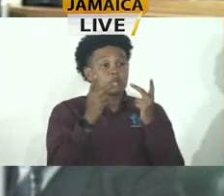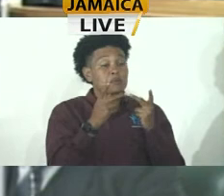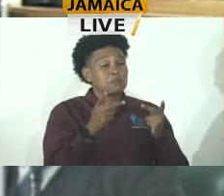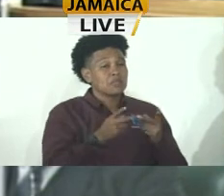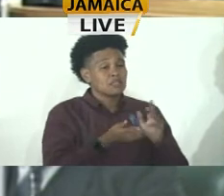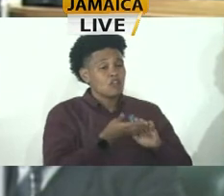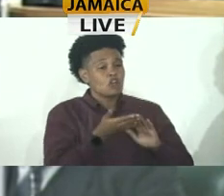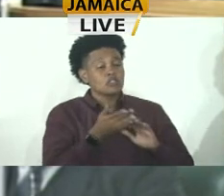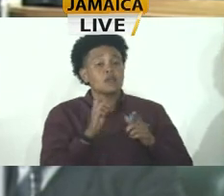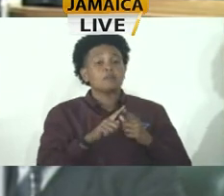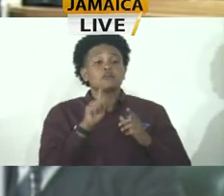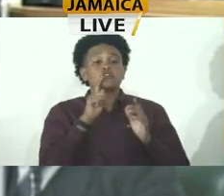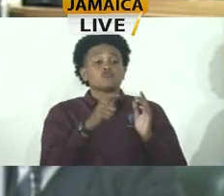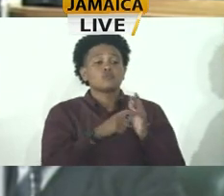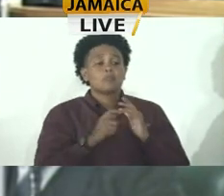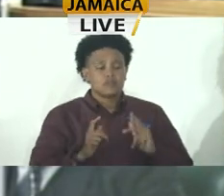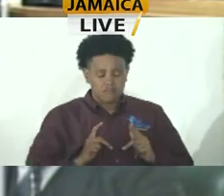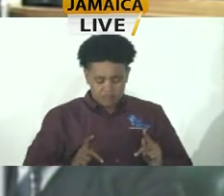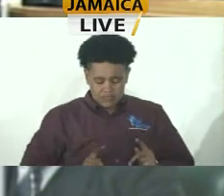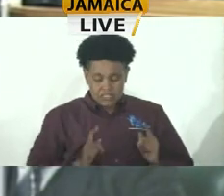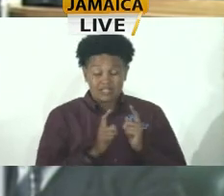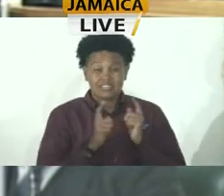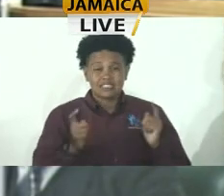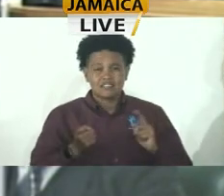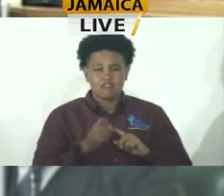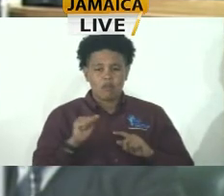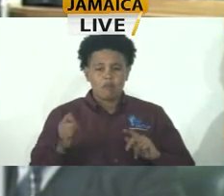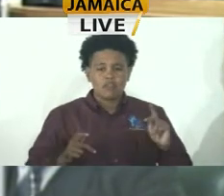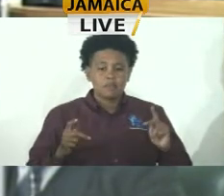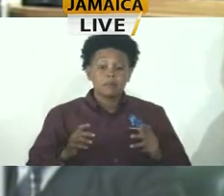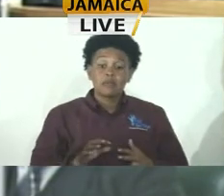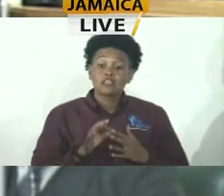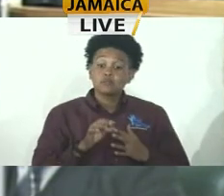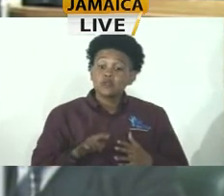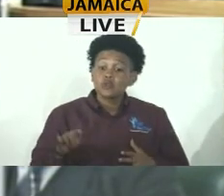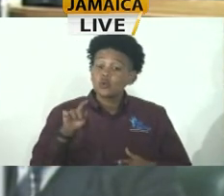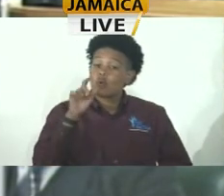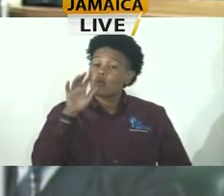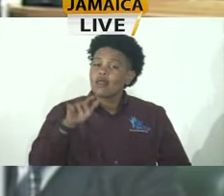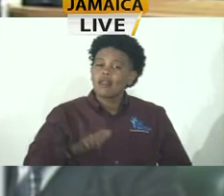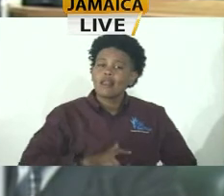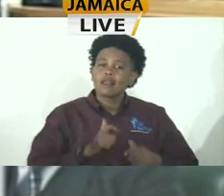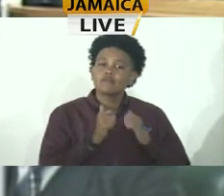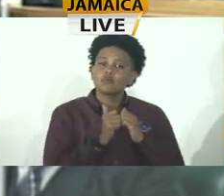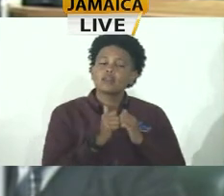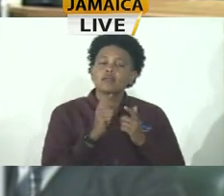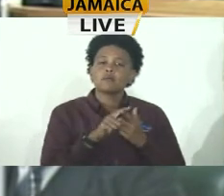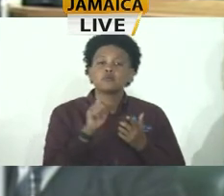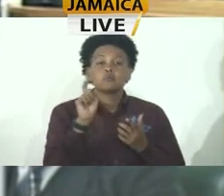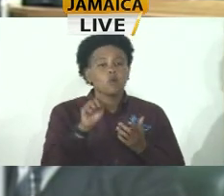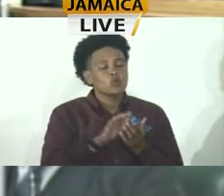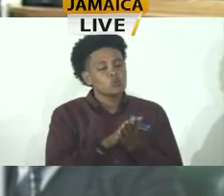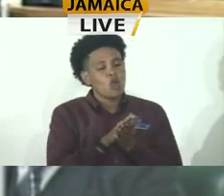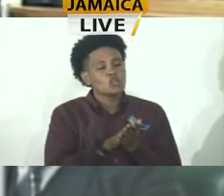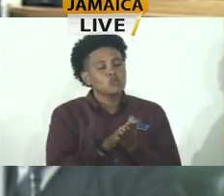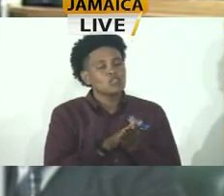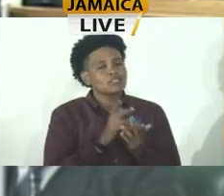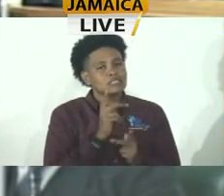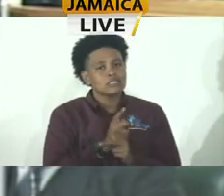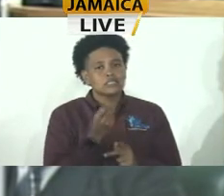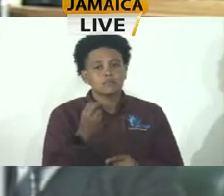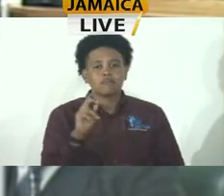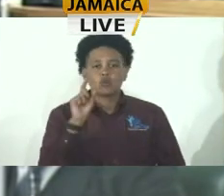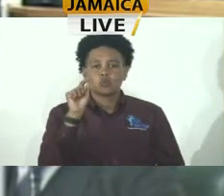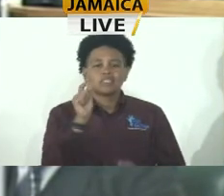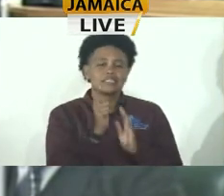as well as a requirement to be physically distant from other persons especially those not in your household and to either wash your hands or for at least 20